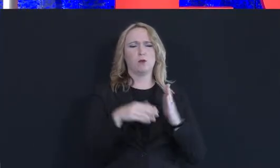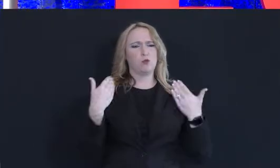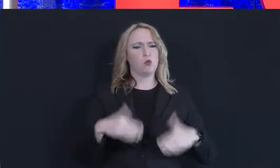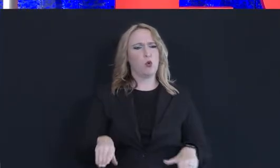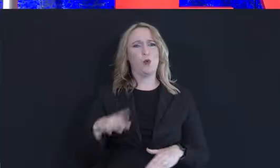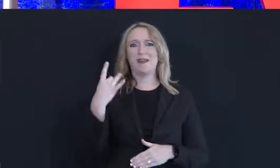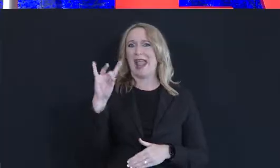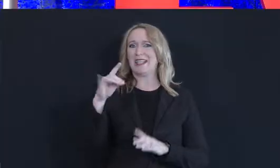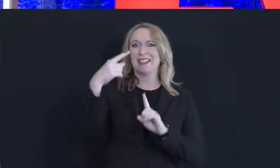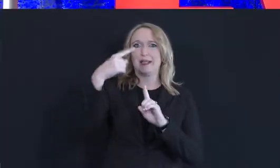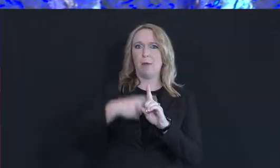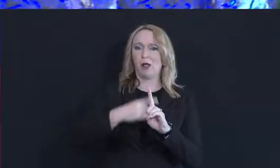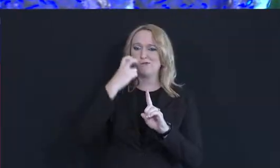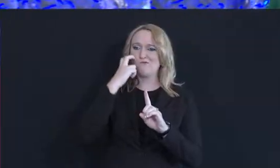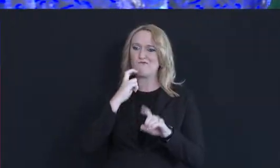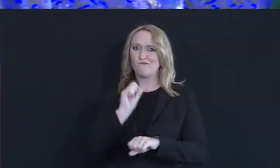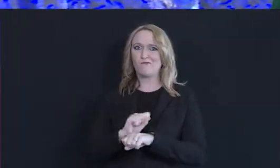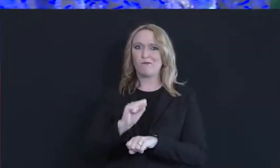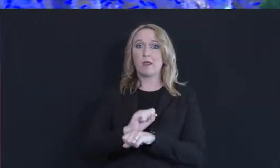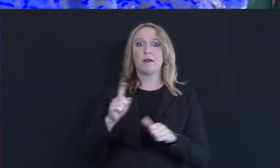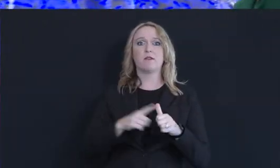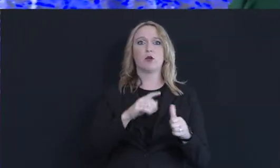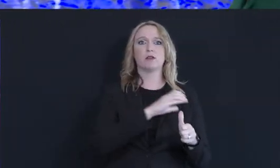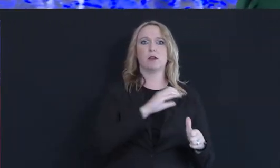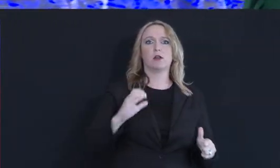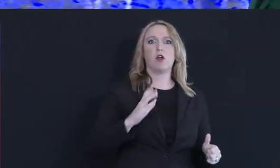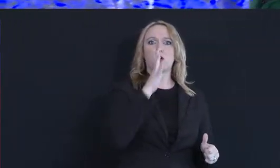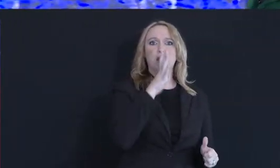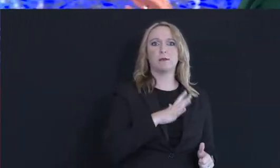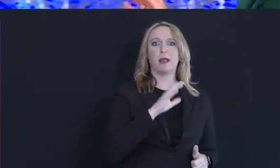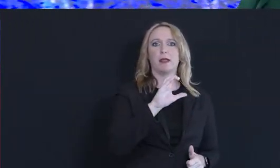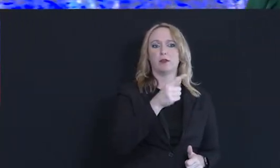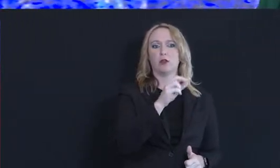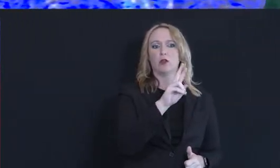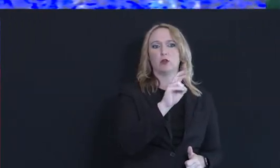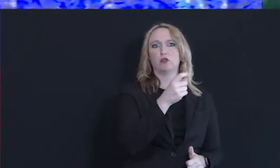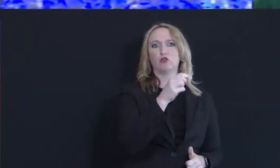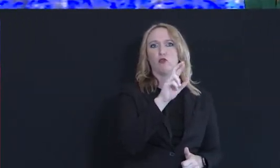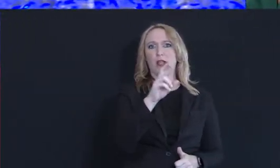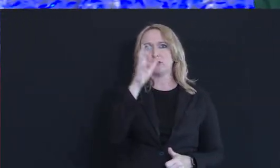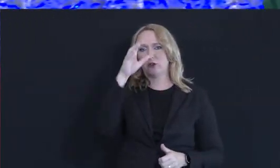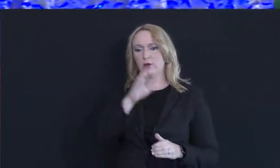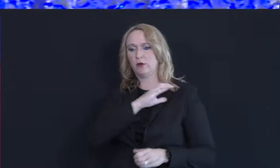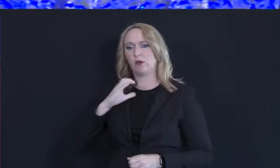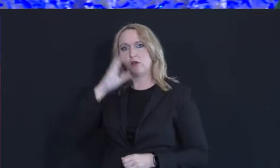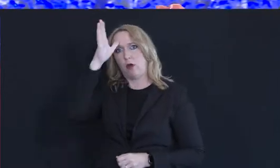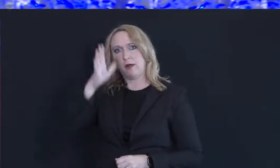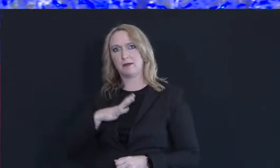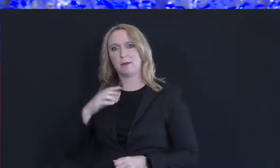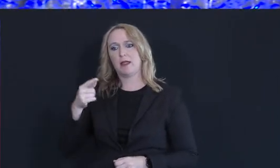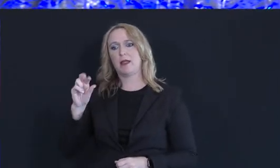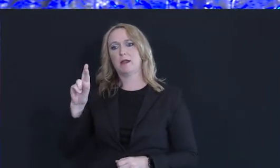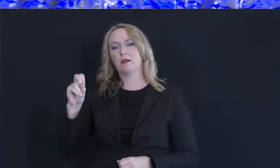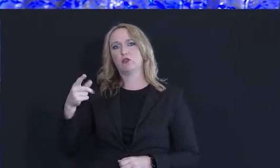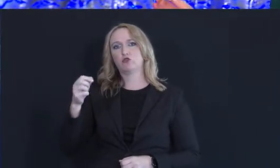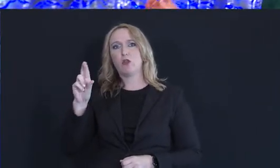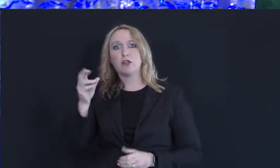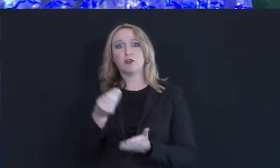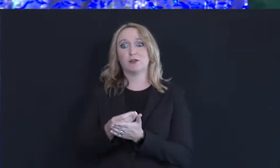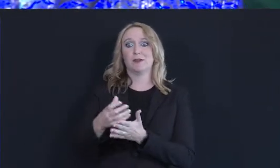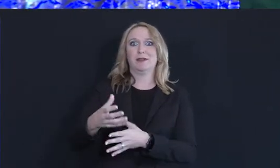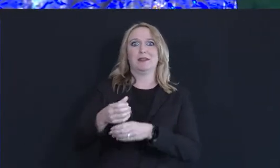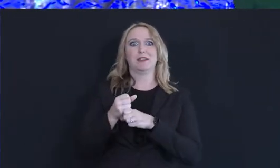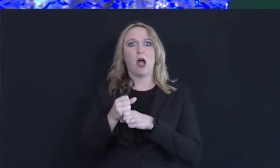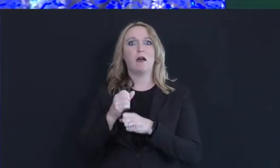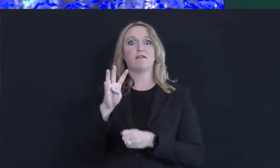been first congresswoman Granger and Congressman VC helped secure over 400 million dollars in federal funding for the